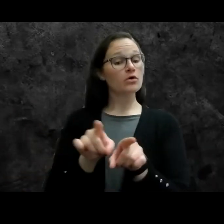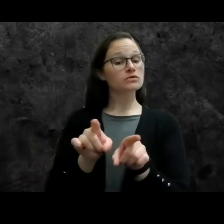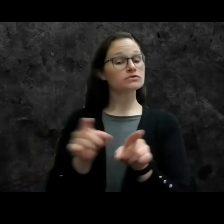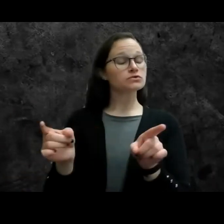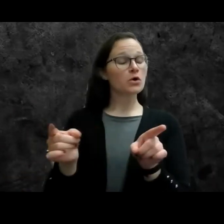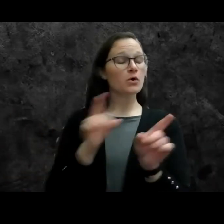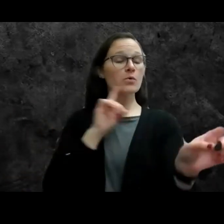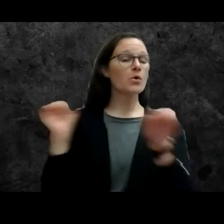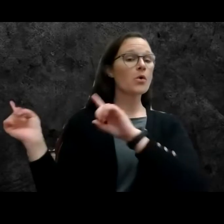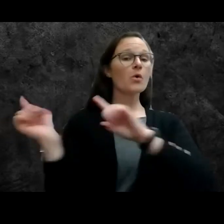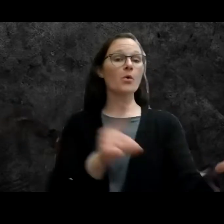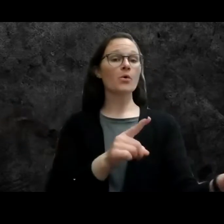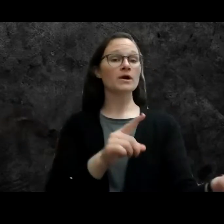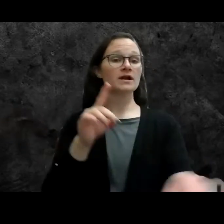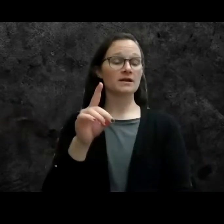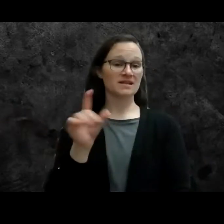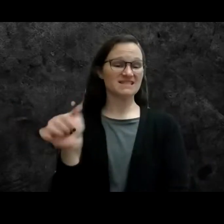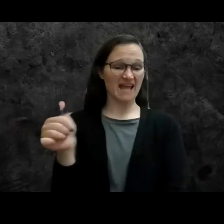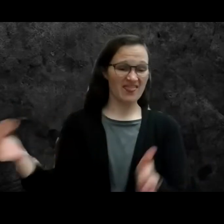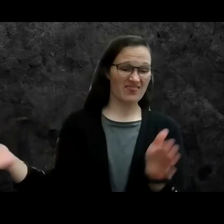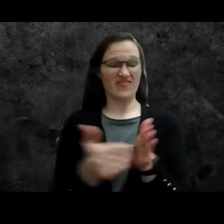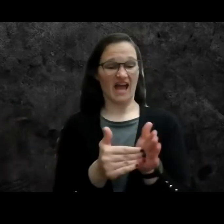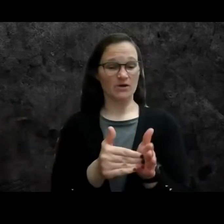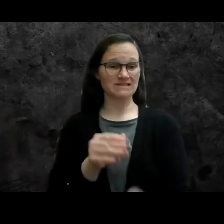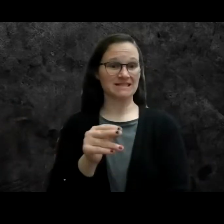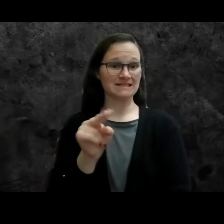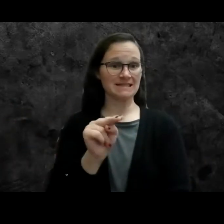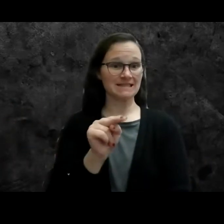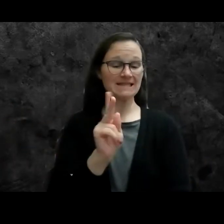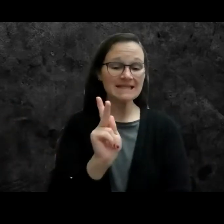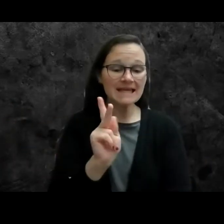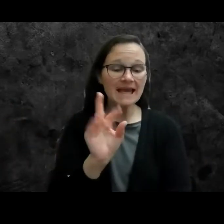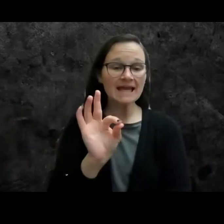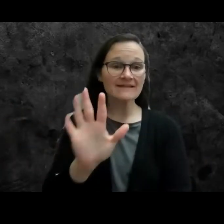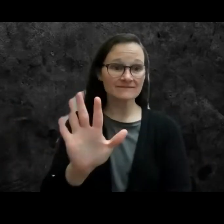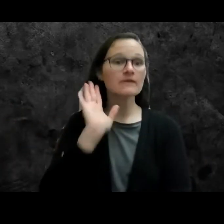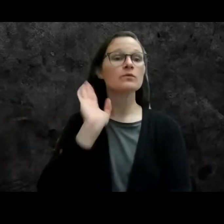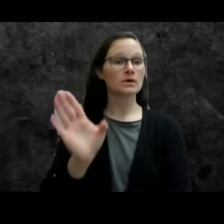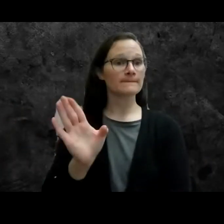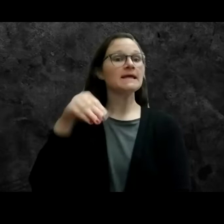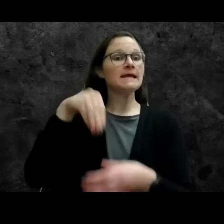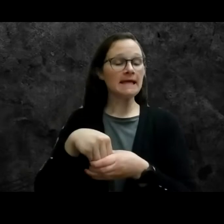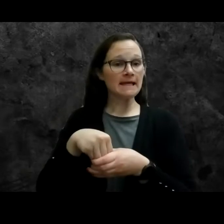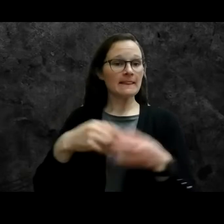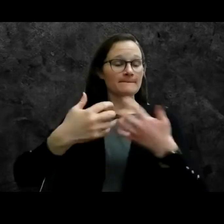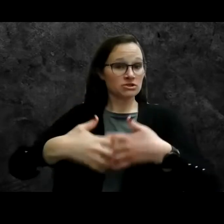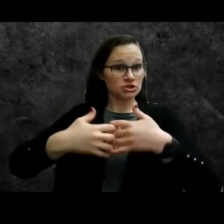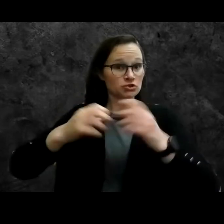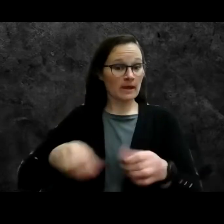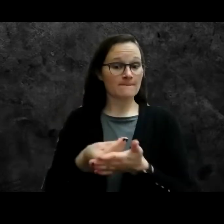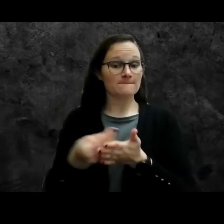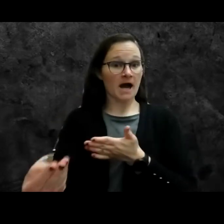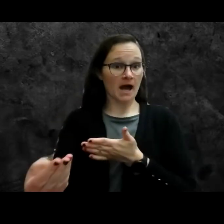10,000 K95 masks. Those will be delivered to the main campus vending machines as well as the classrooms. And I know that